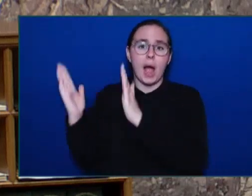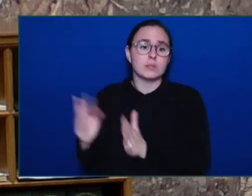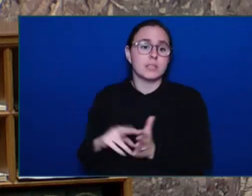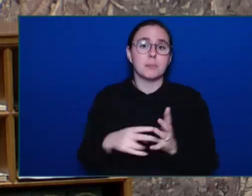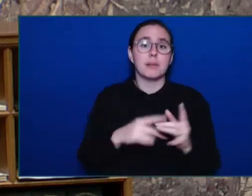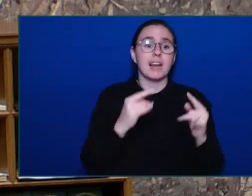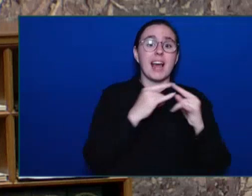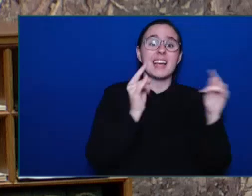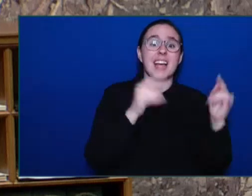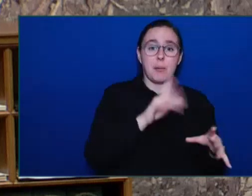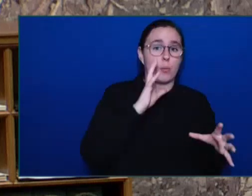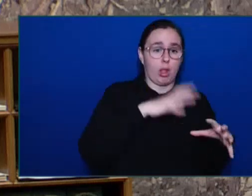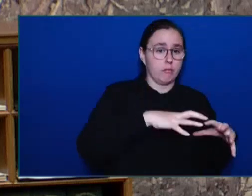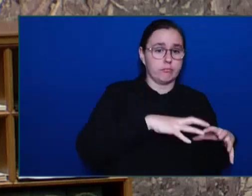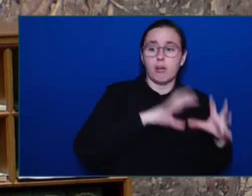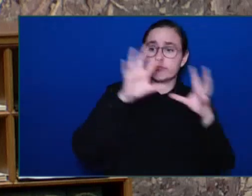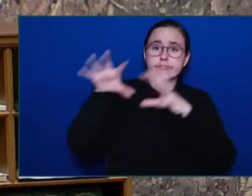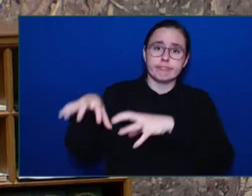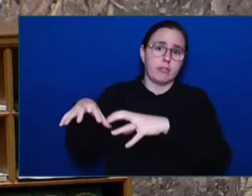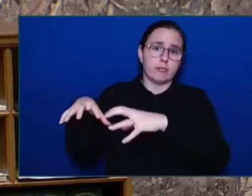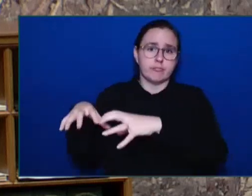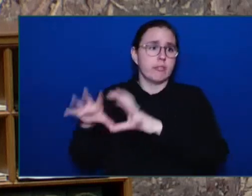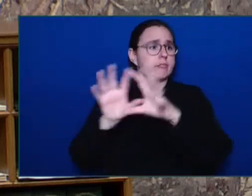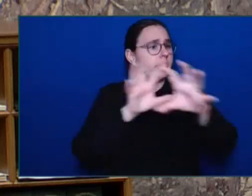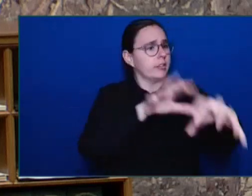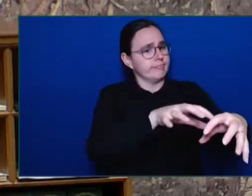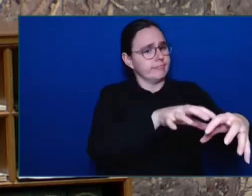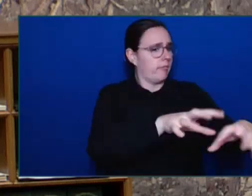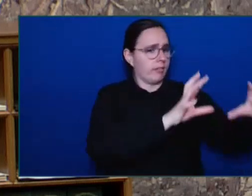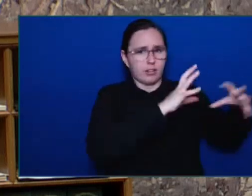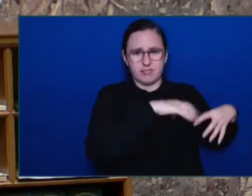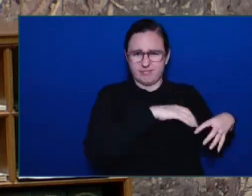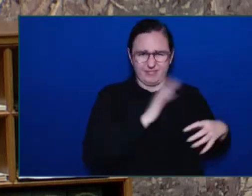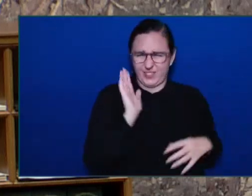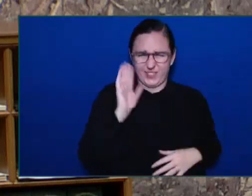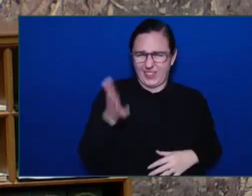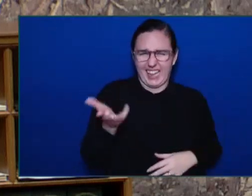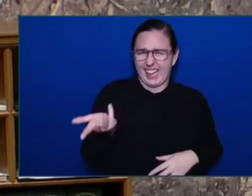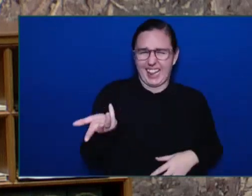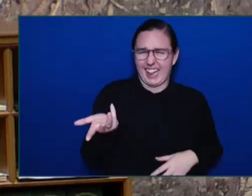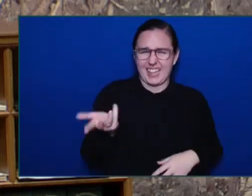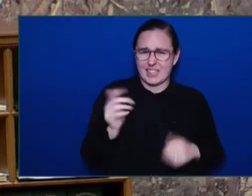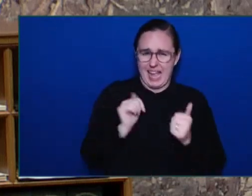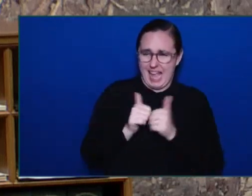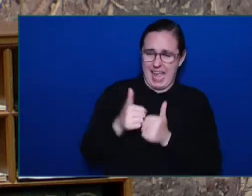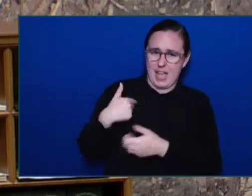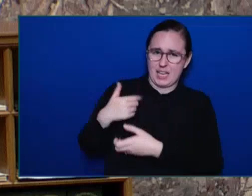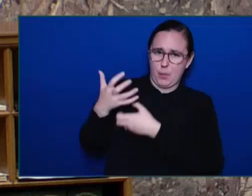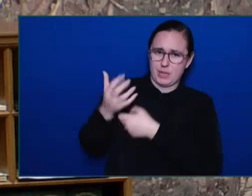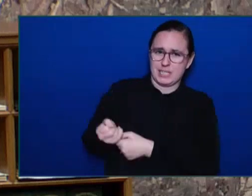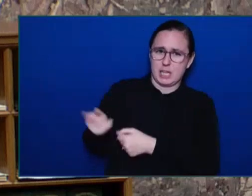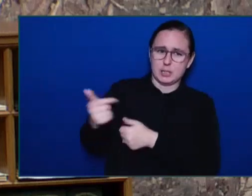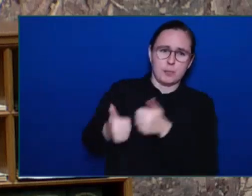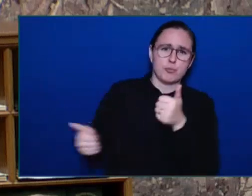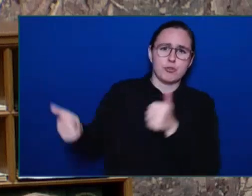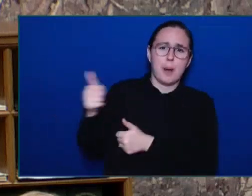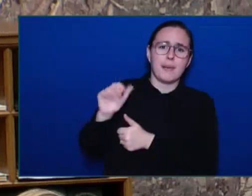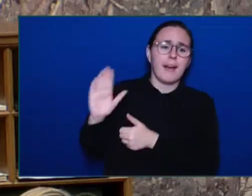is, how can anyone trust any of the Premier's empty announcements when the results are never there when people need